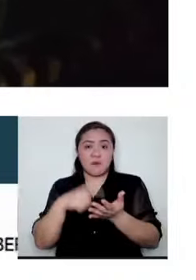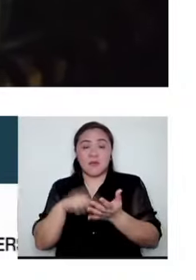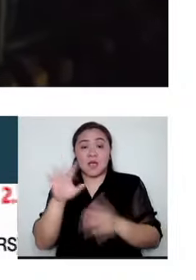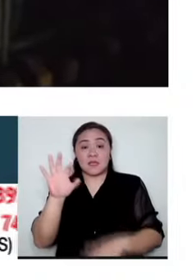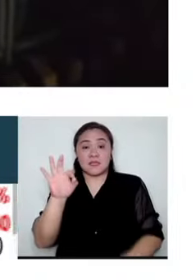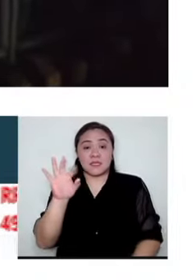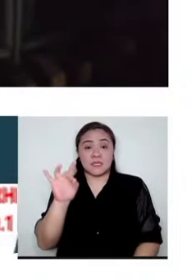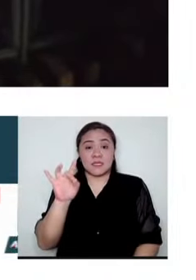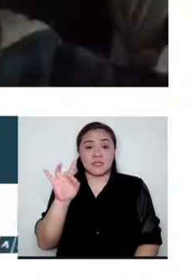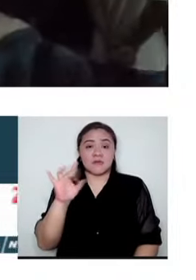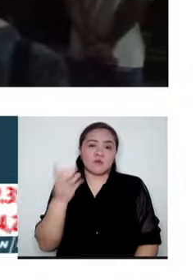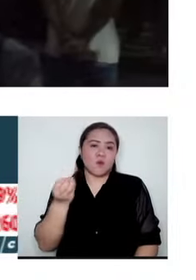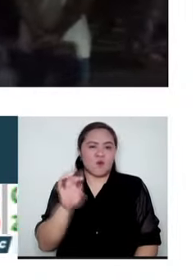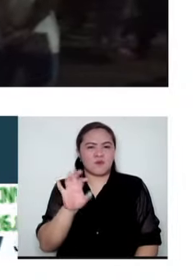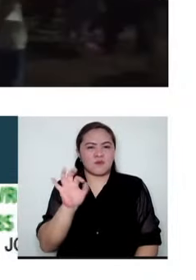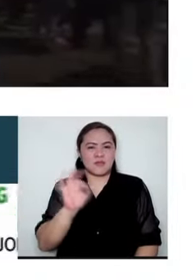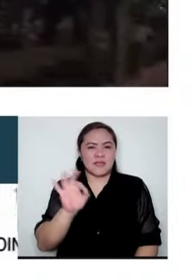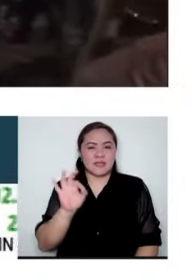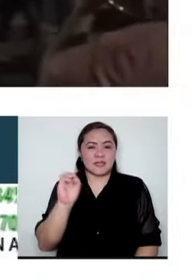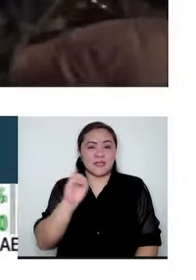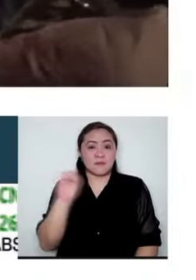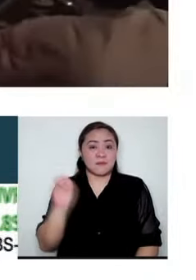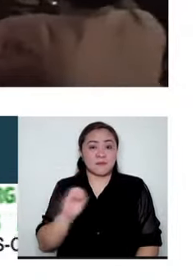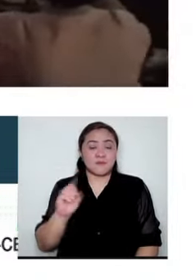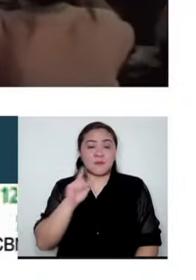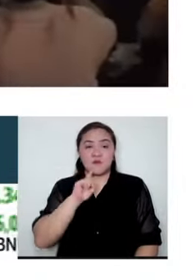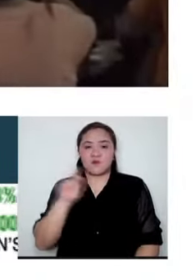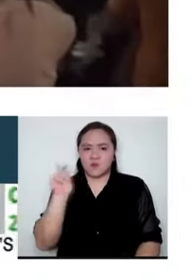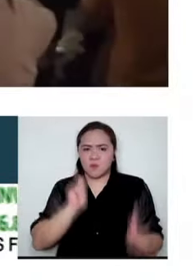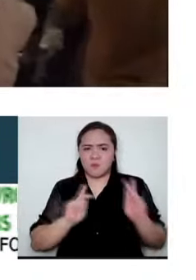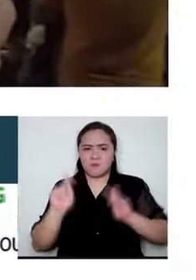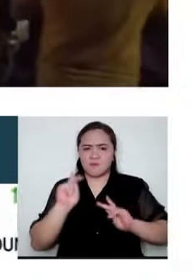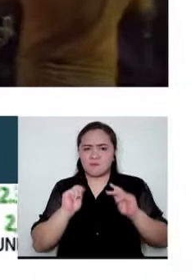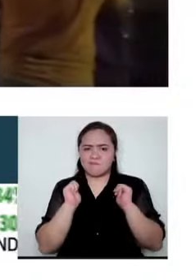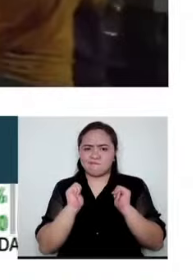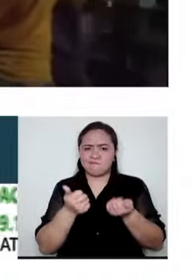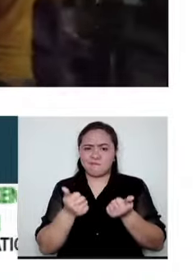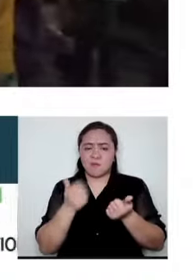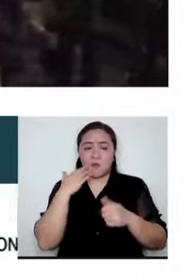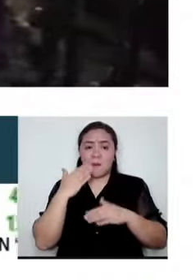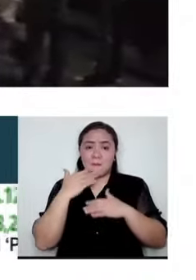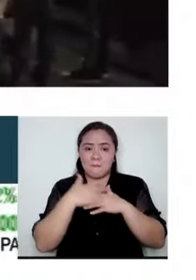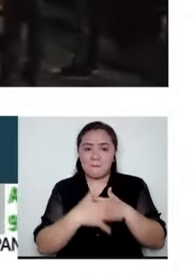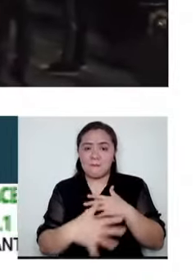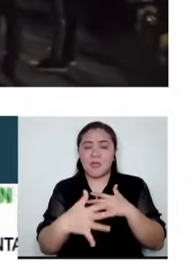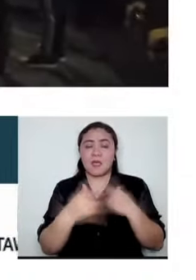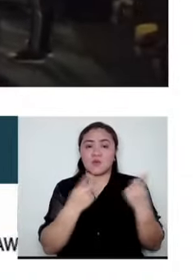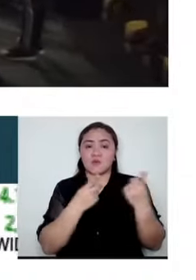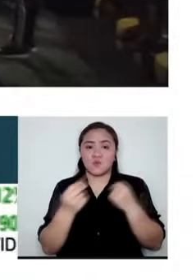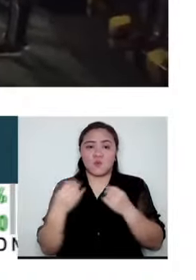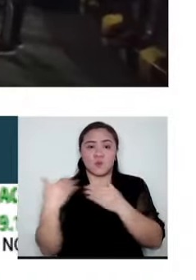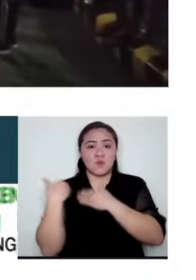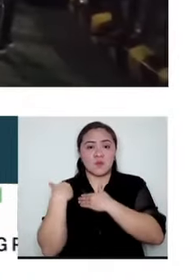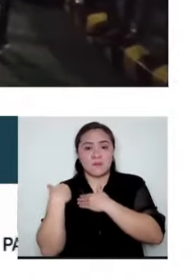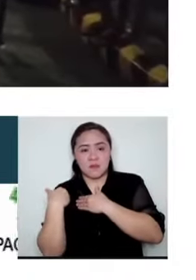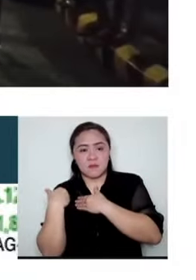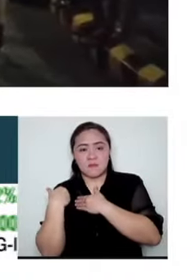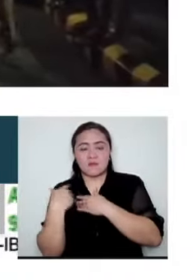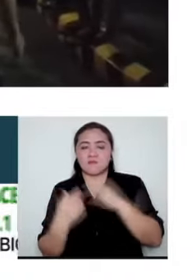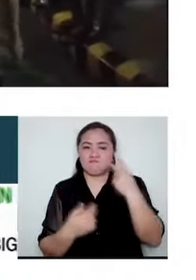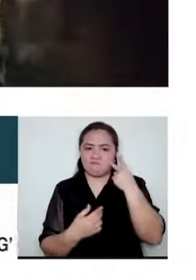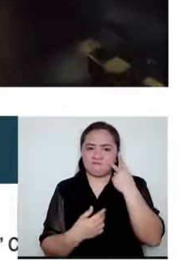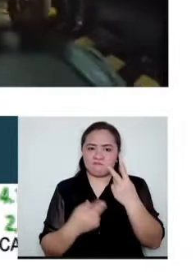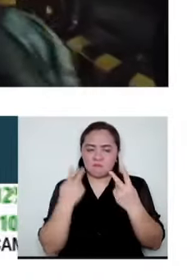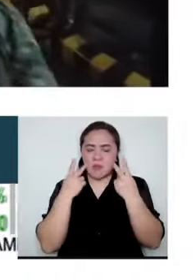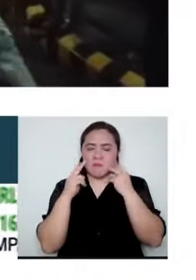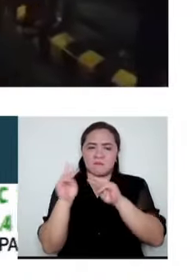98% or 99% of them are performing well beyond the call of duty. I've seen this. I've been going around.